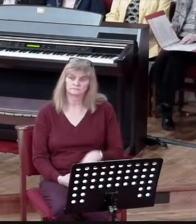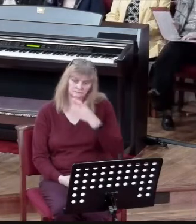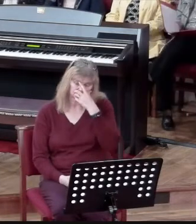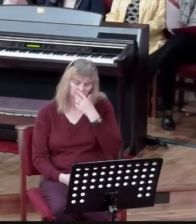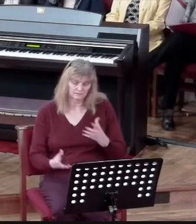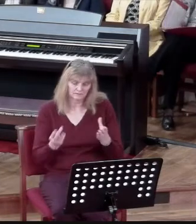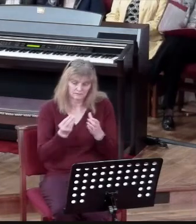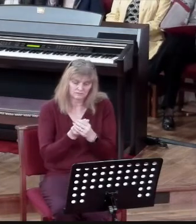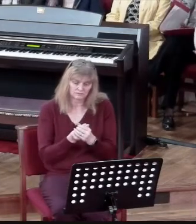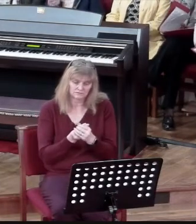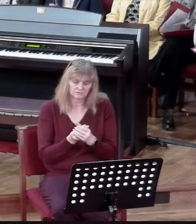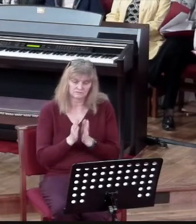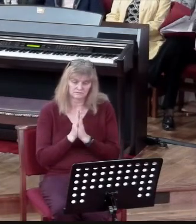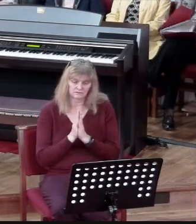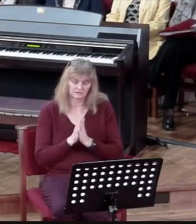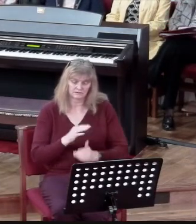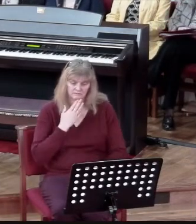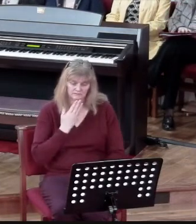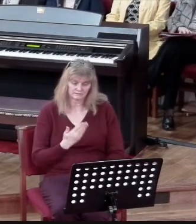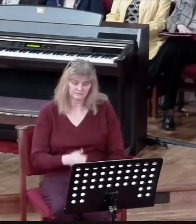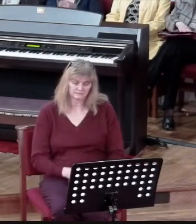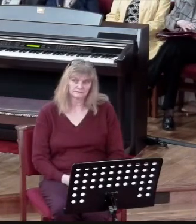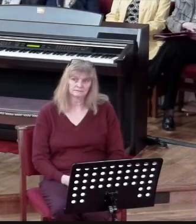Let's join together in prayer. Let us pray.